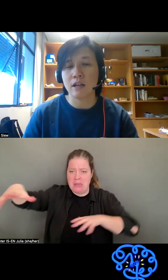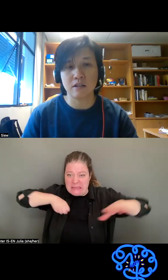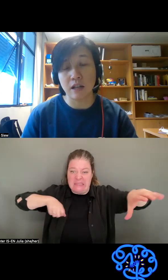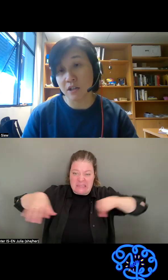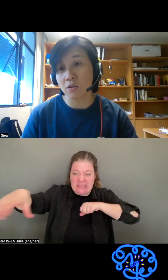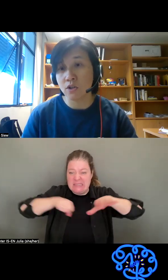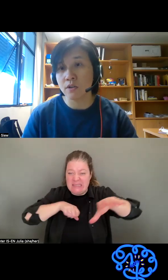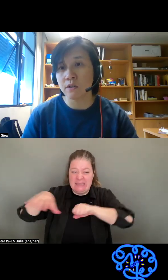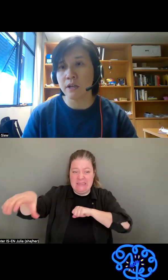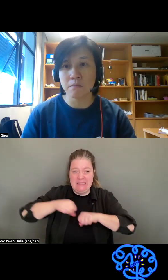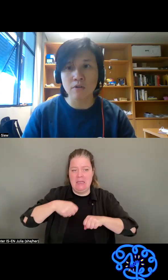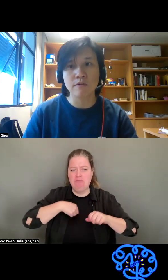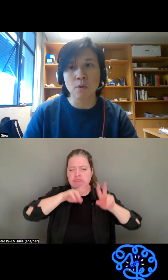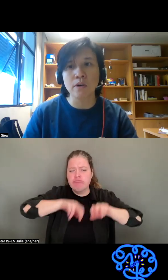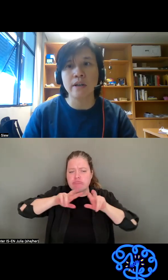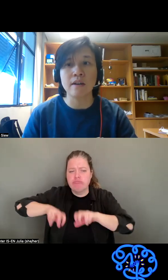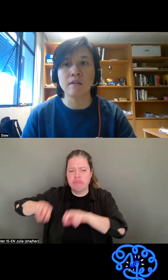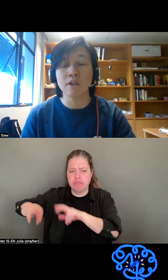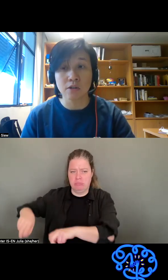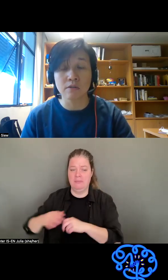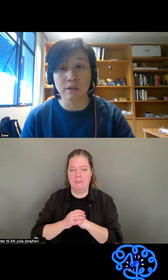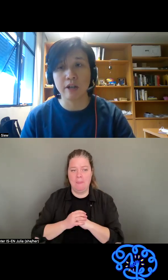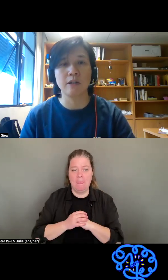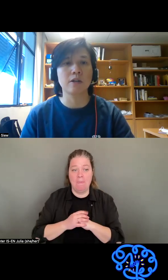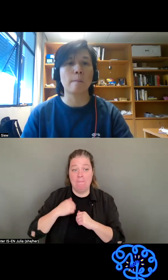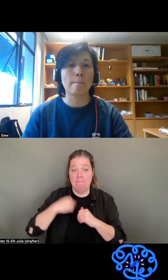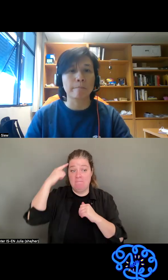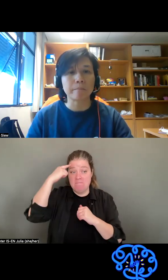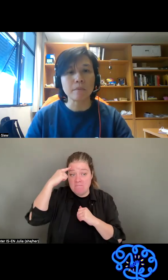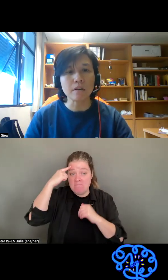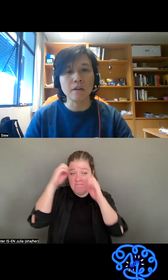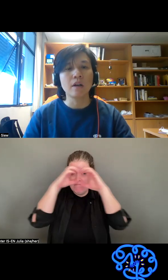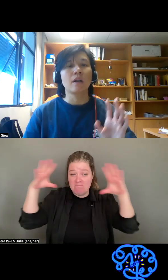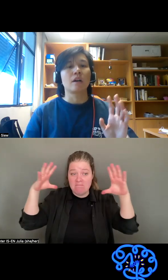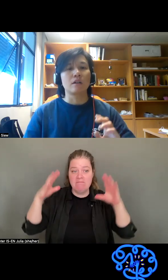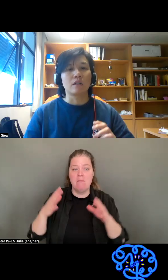facilitates lexical retrieval in both spoken and visual word recognition.